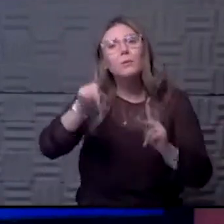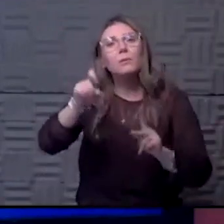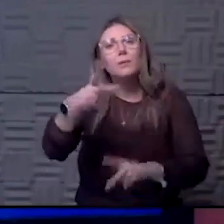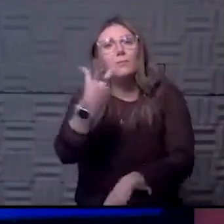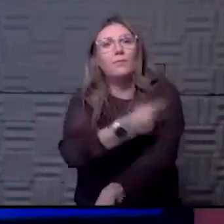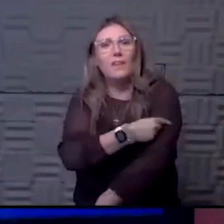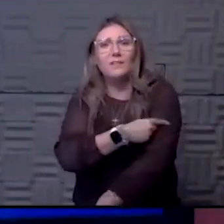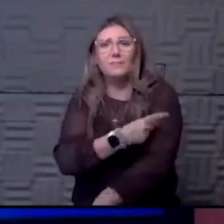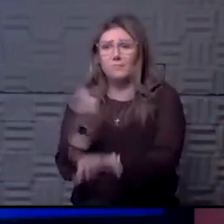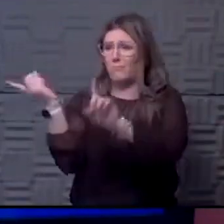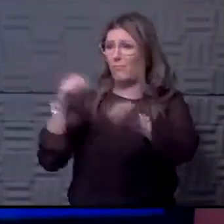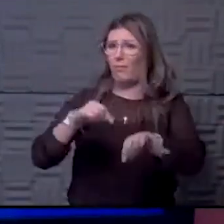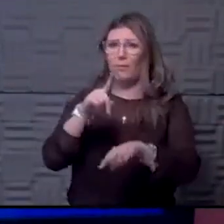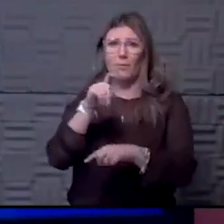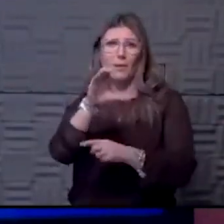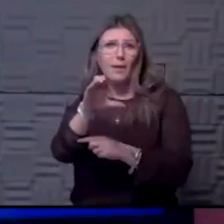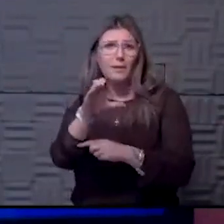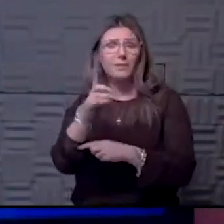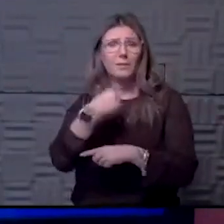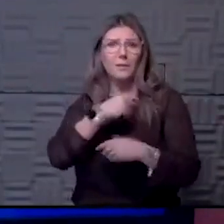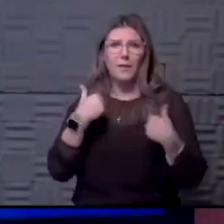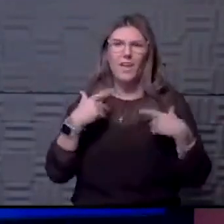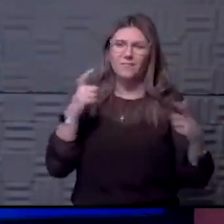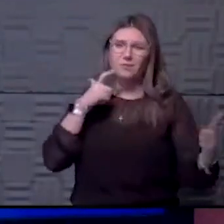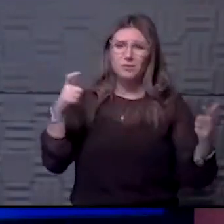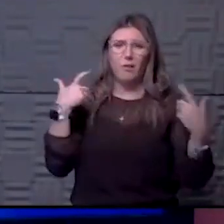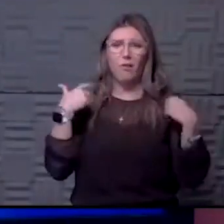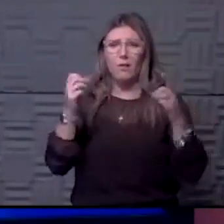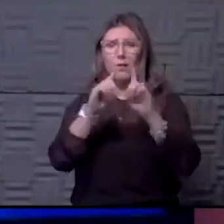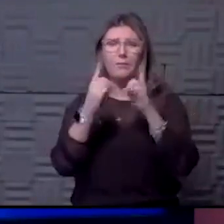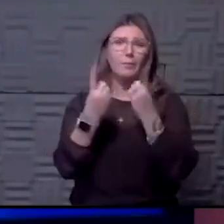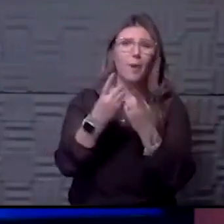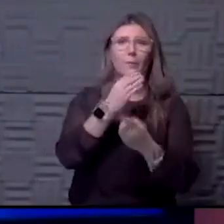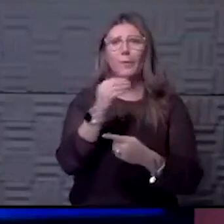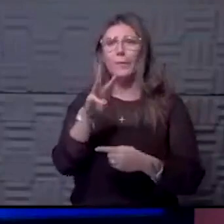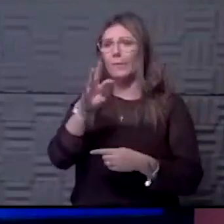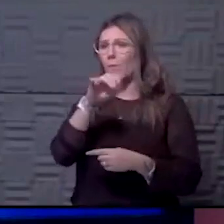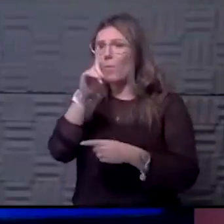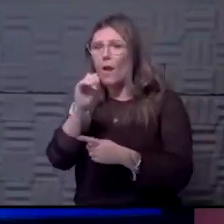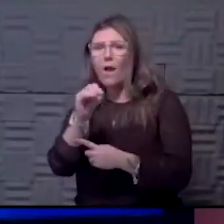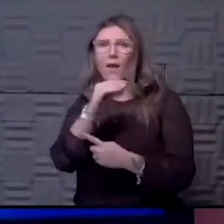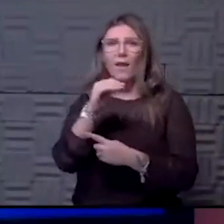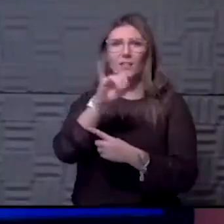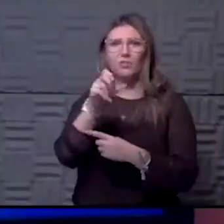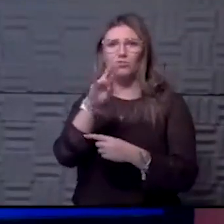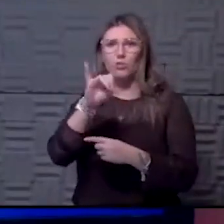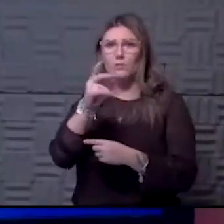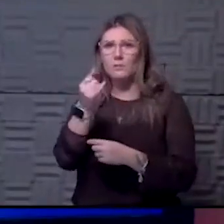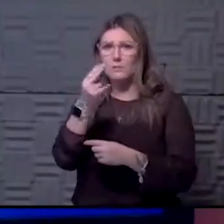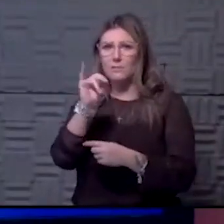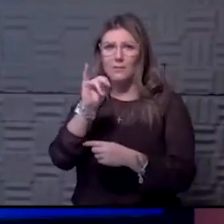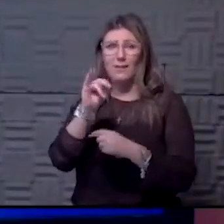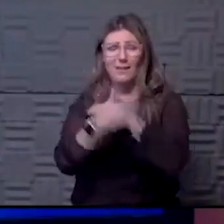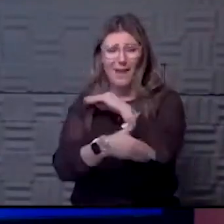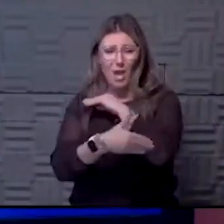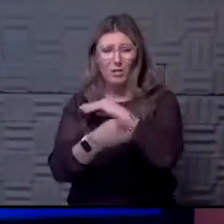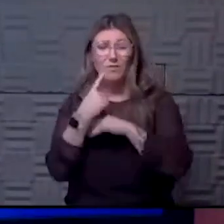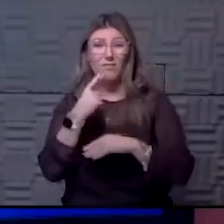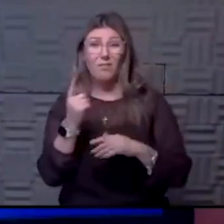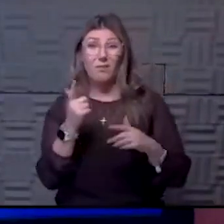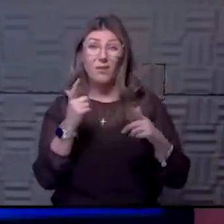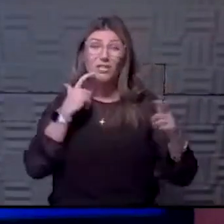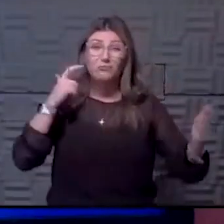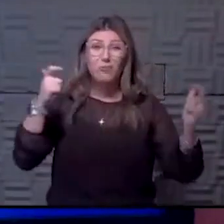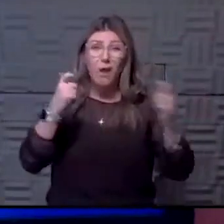You come to Kansas City, you say, okay, well, you got a bigger health department with Wyandotte and certainly with Johnson County. The other hand, you got a couple of really big